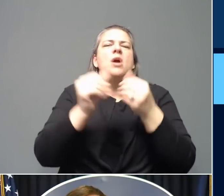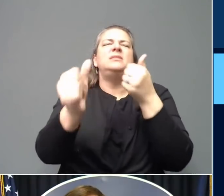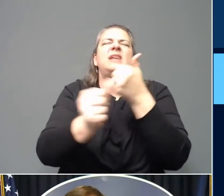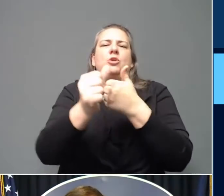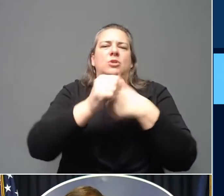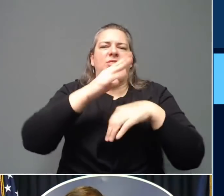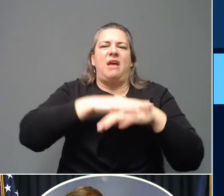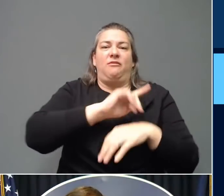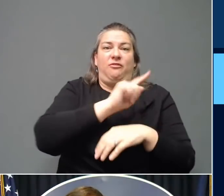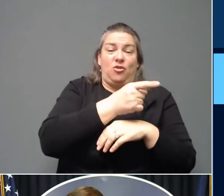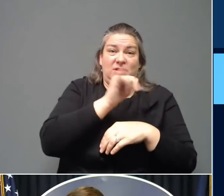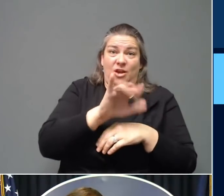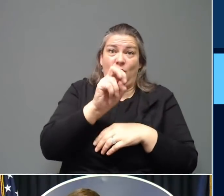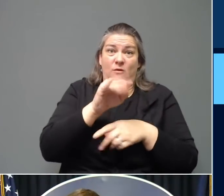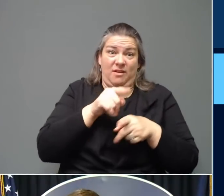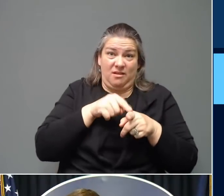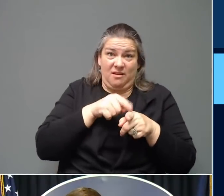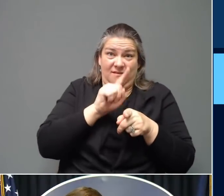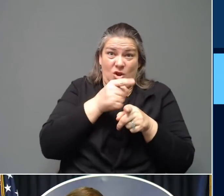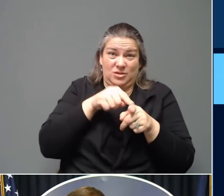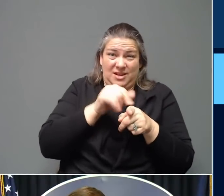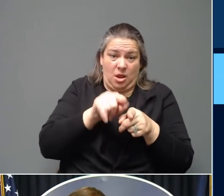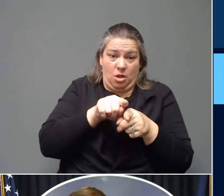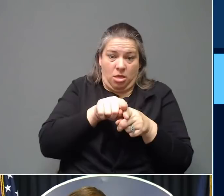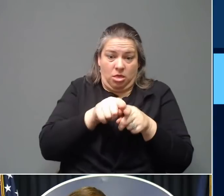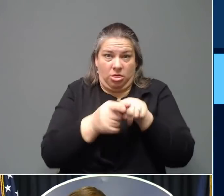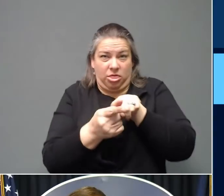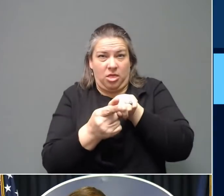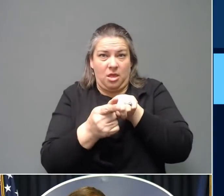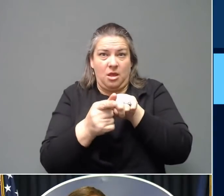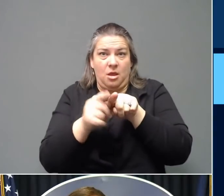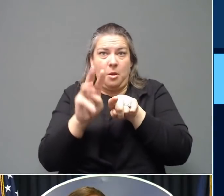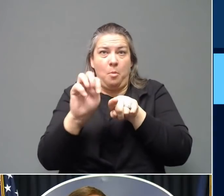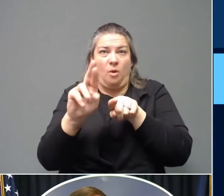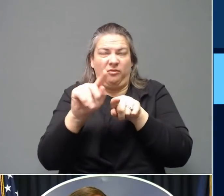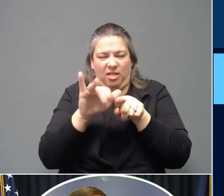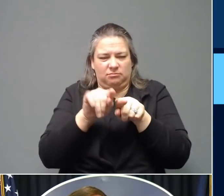than ever before. And while that might not mean